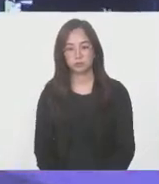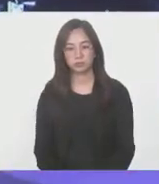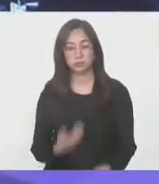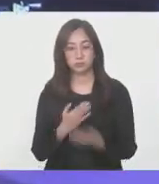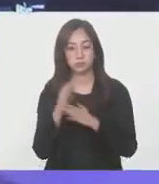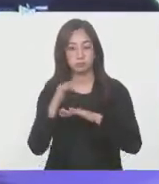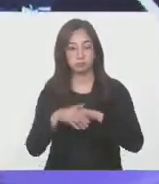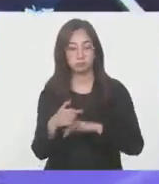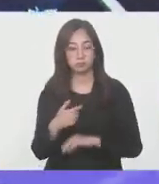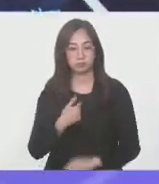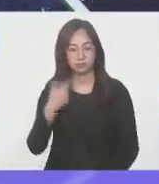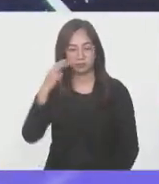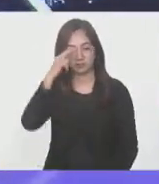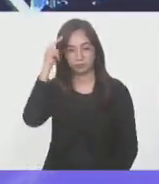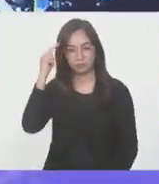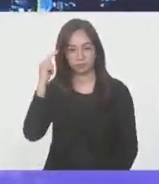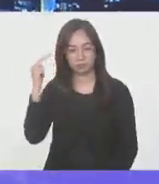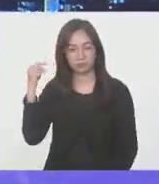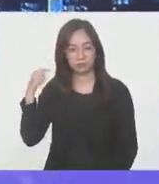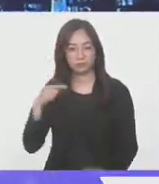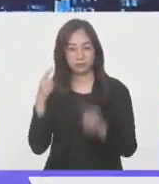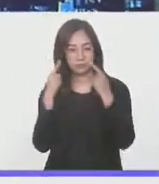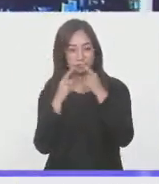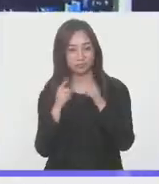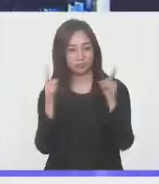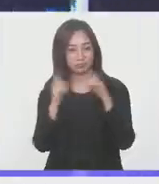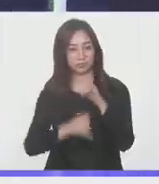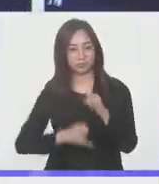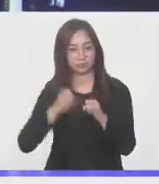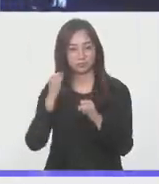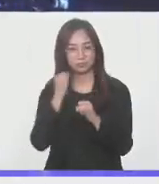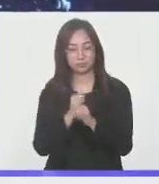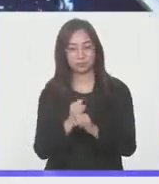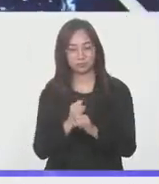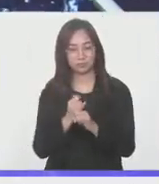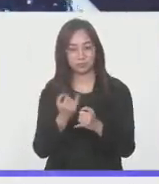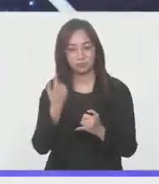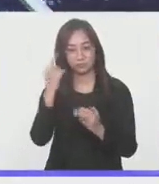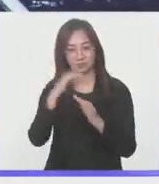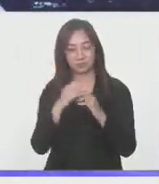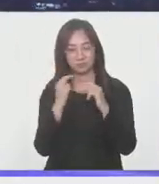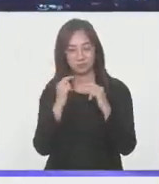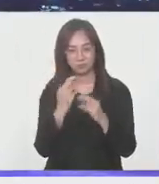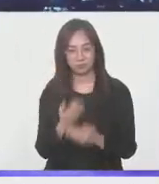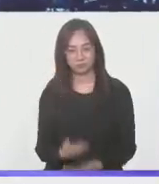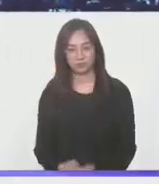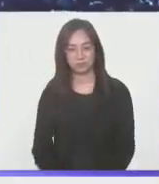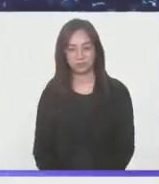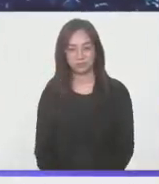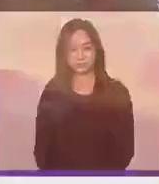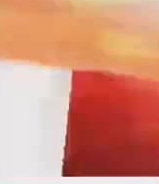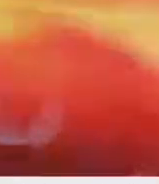Good evening, I am Nina Richie Alago Flores. This is Matarang Agila International. Now for the headlines.